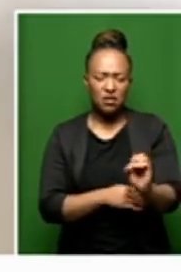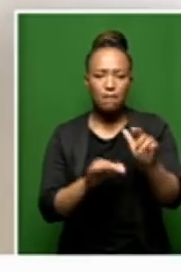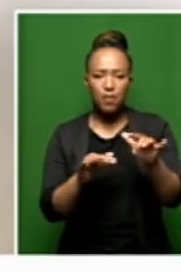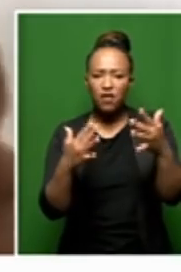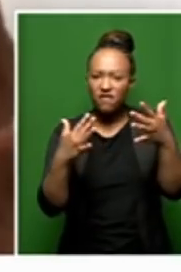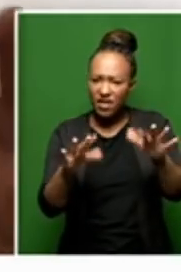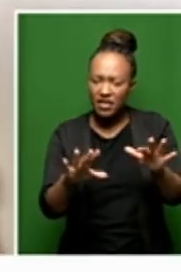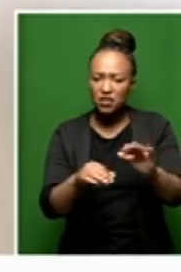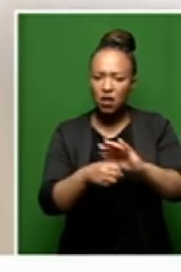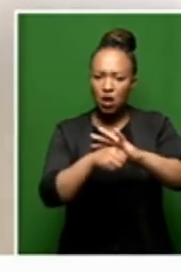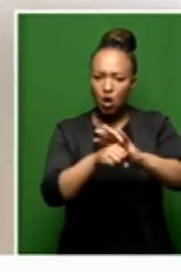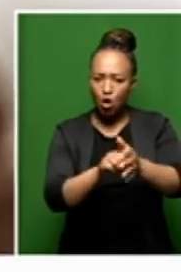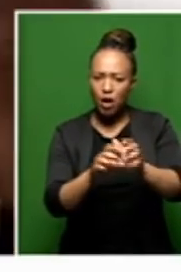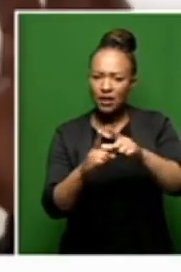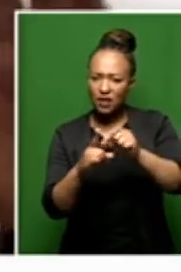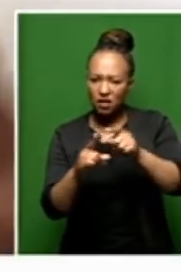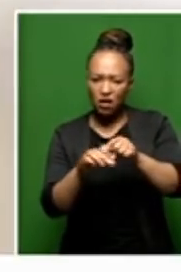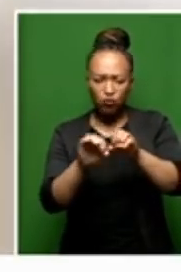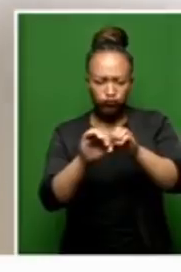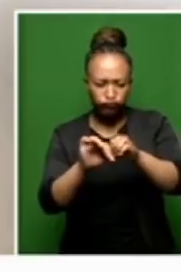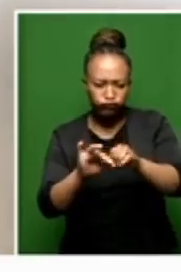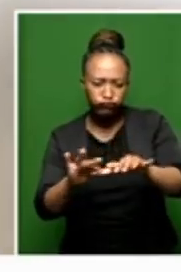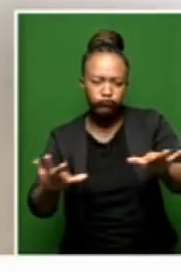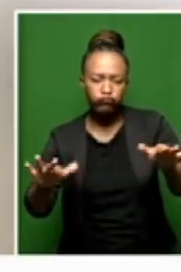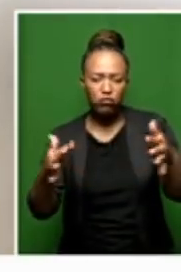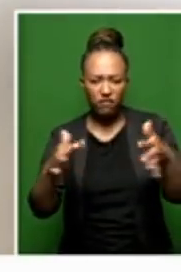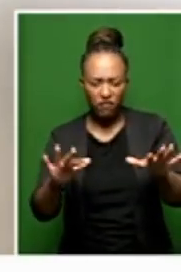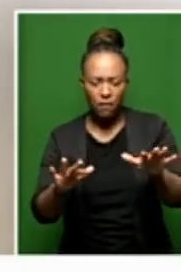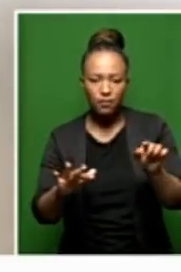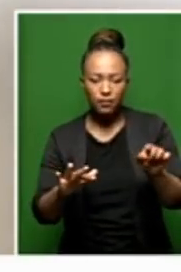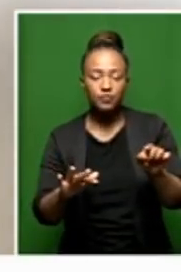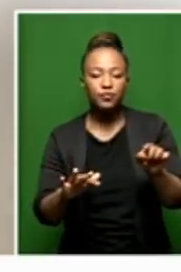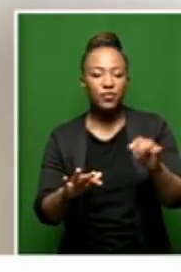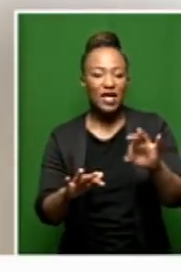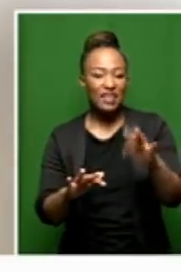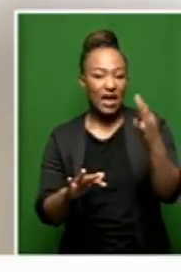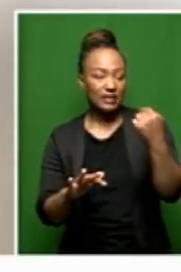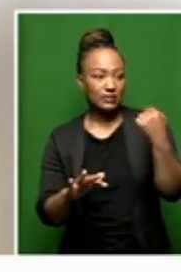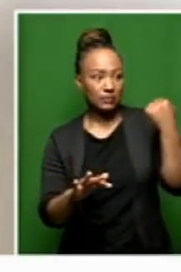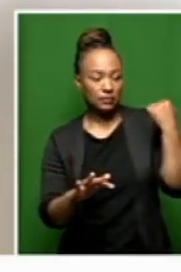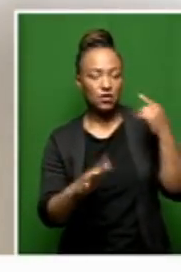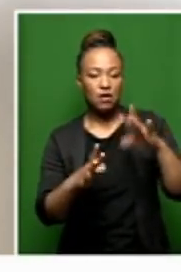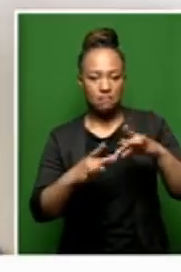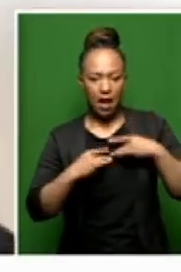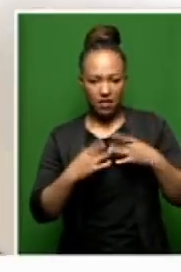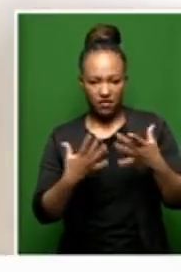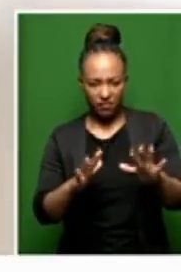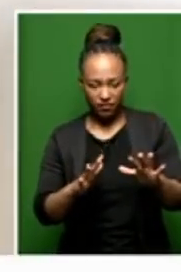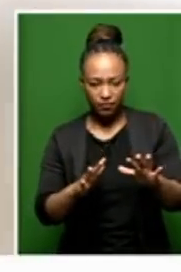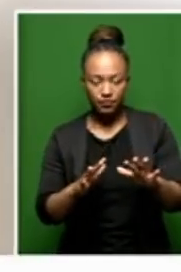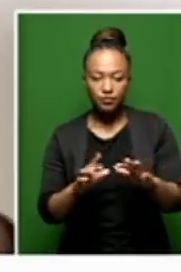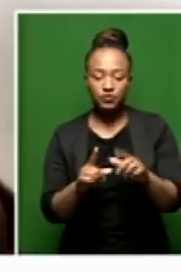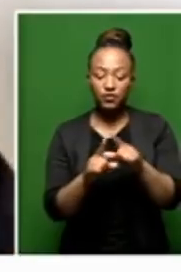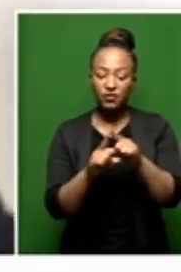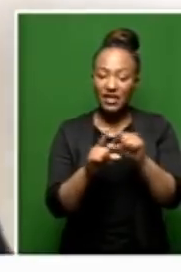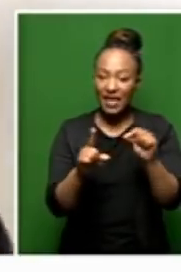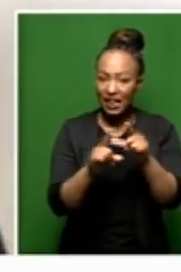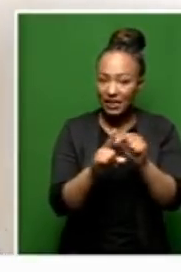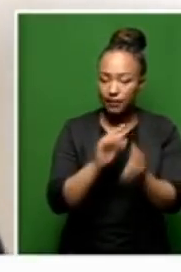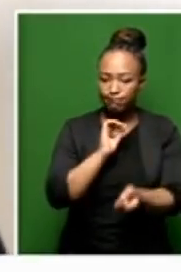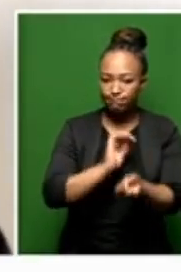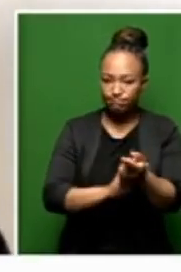infected during the 2nd and 3rd wave and the 1st wave predominantly, which means they got infected. But when Delta came, we had a